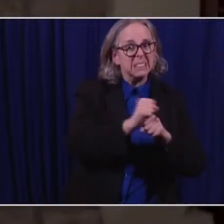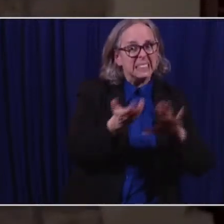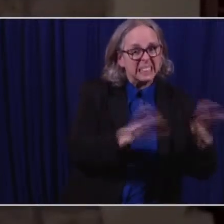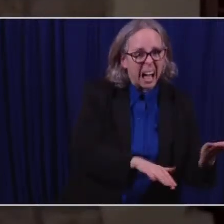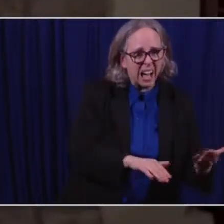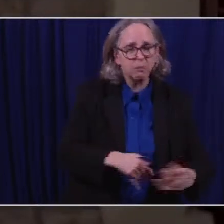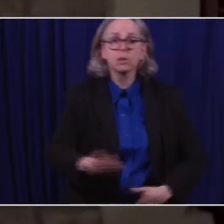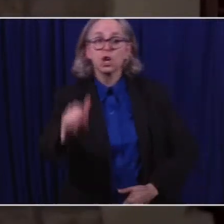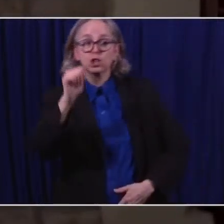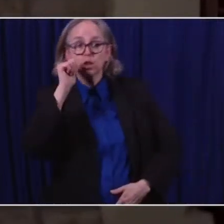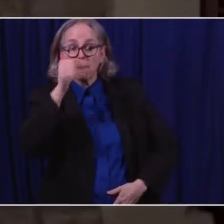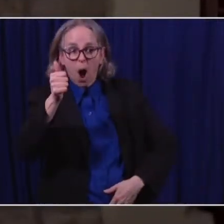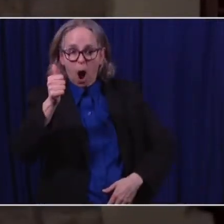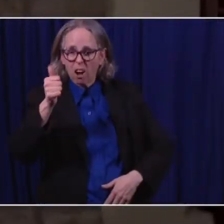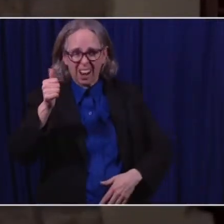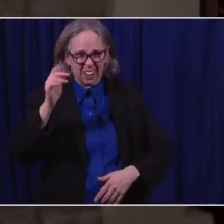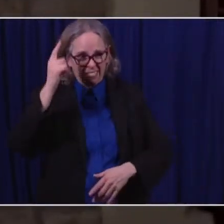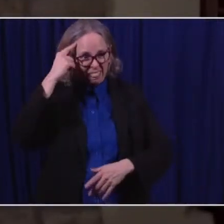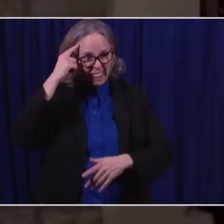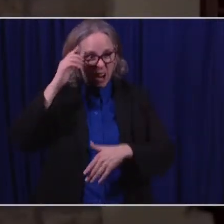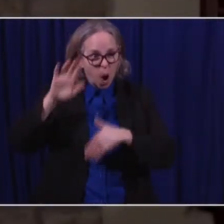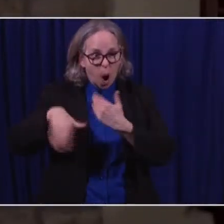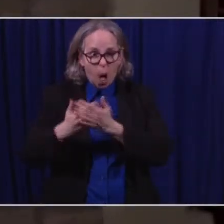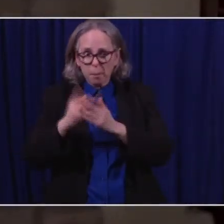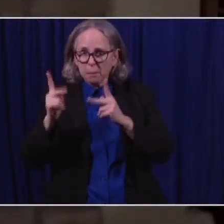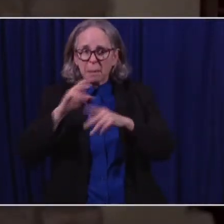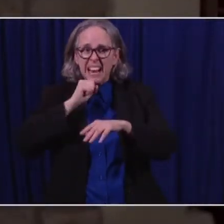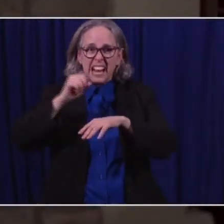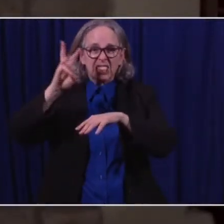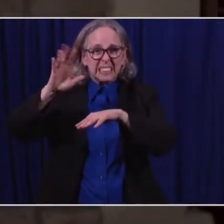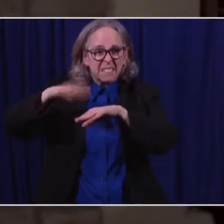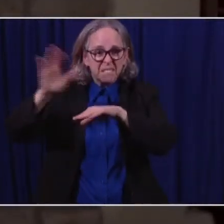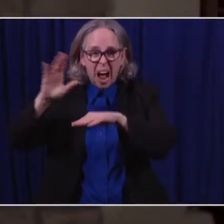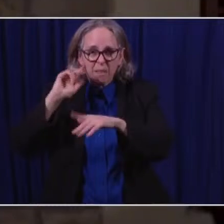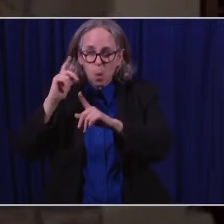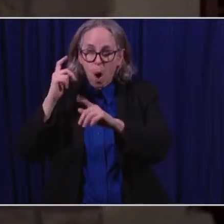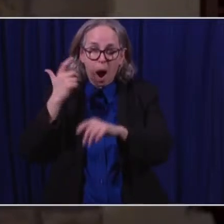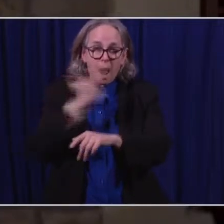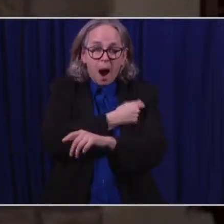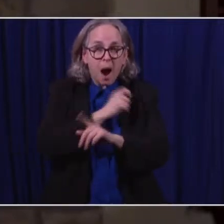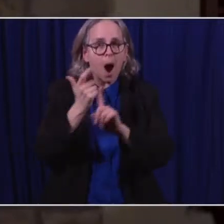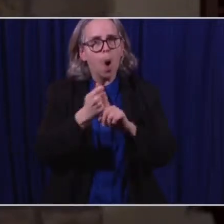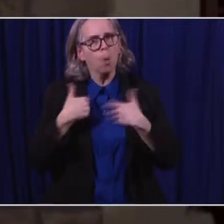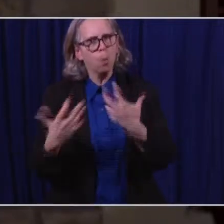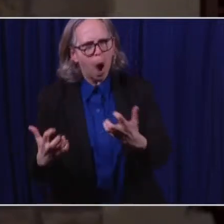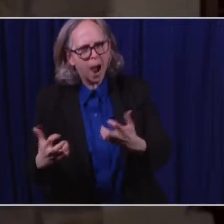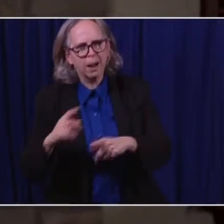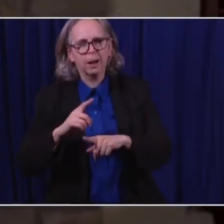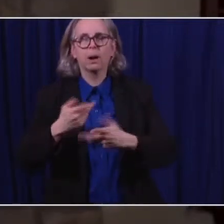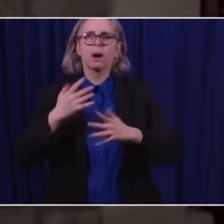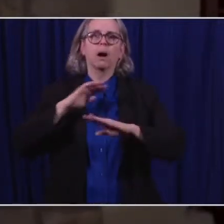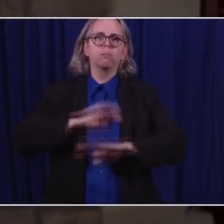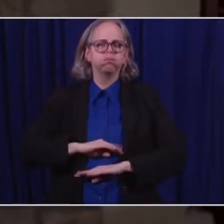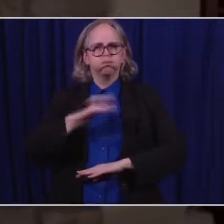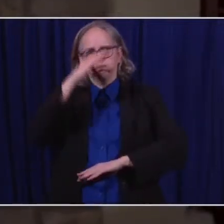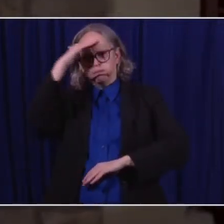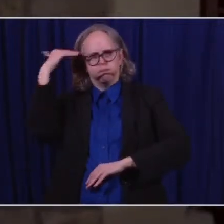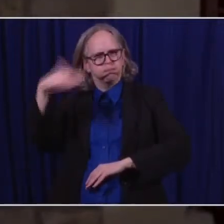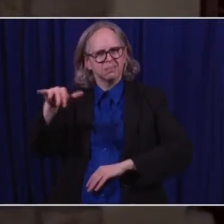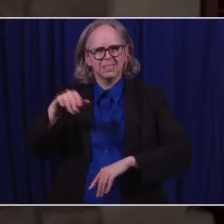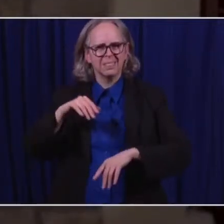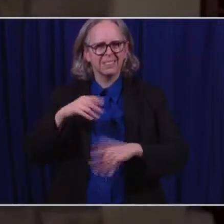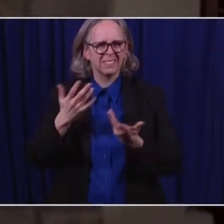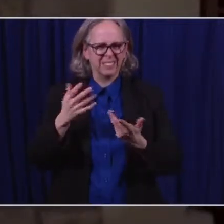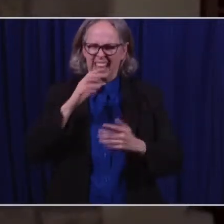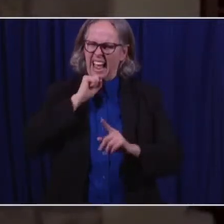that represents 87% of the deaths so far have been 65 and older. So it is by far the best predictor, bar